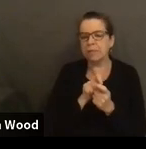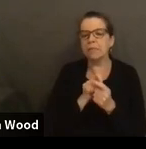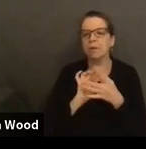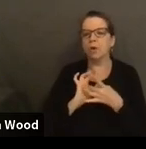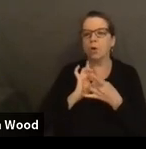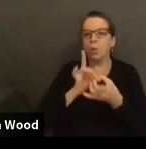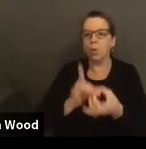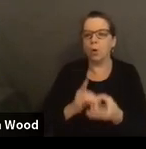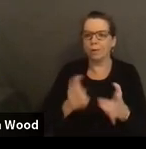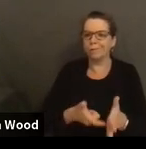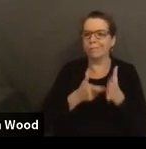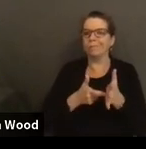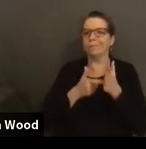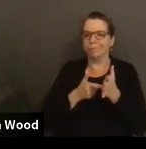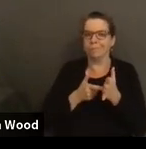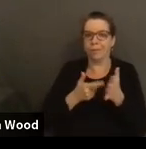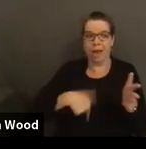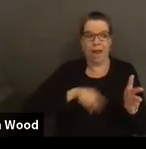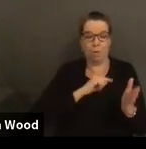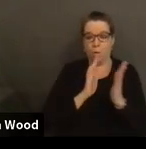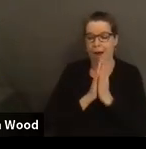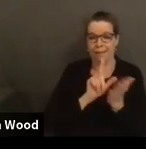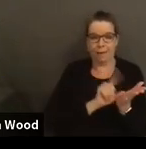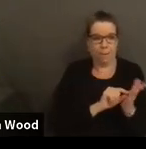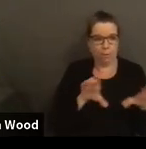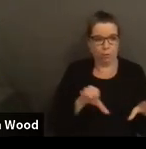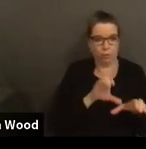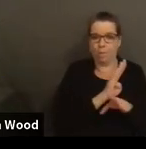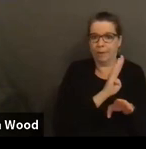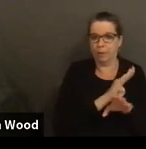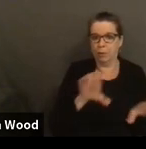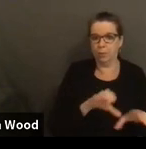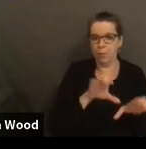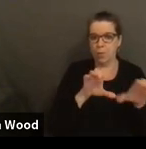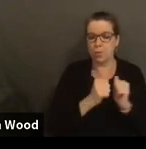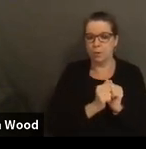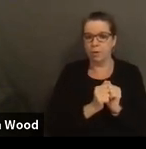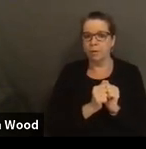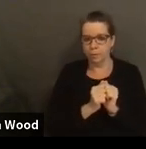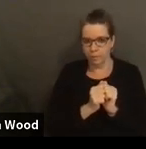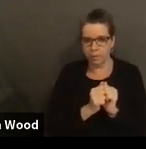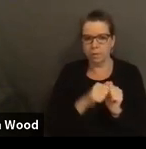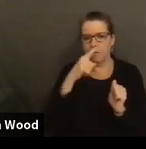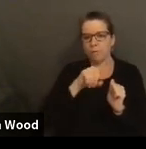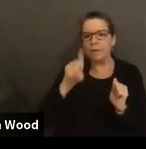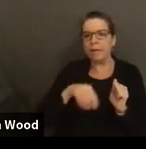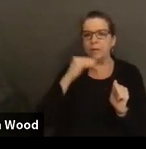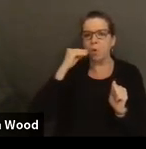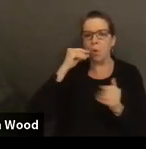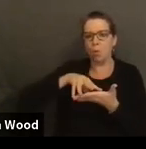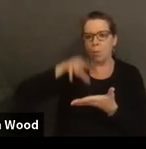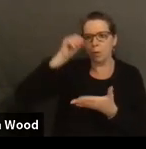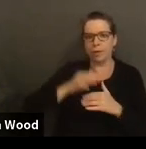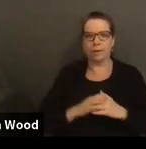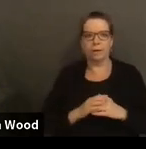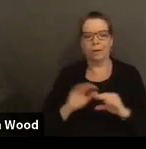regards to the demands we are asking of publishers who would participate in Texas Home Learning. None of